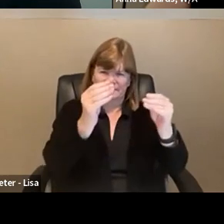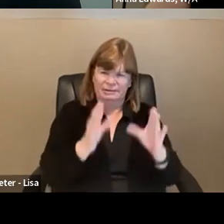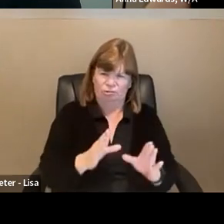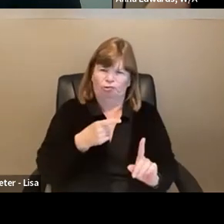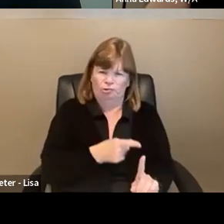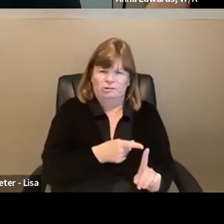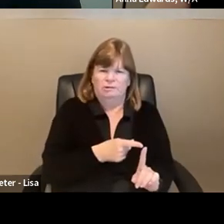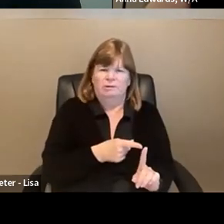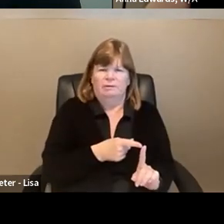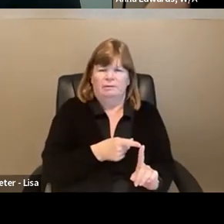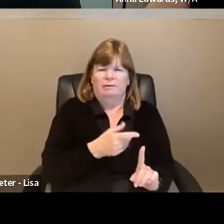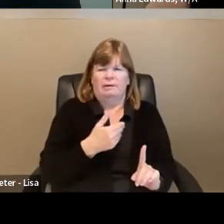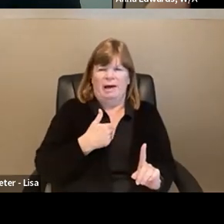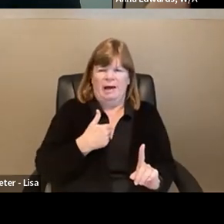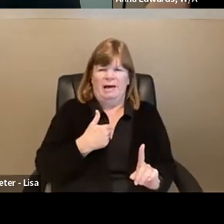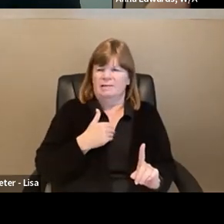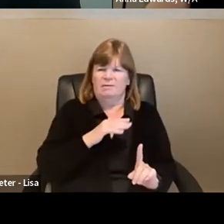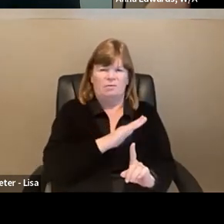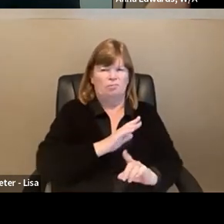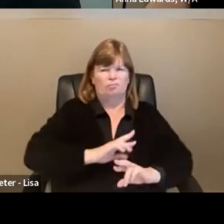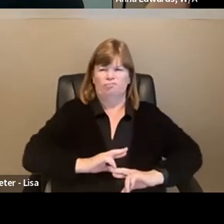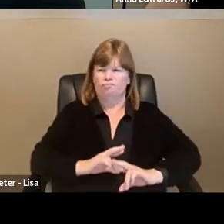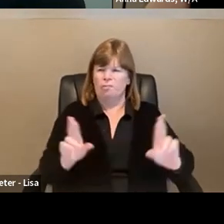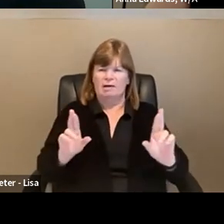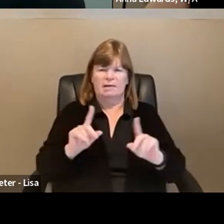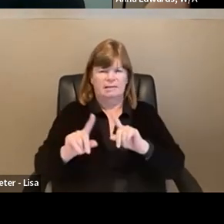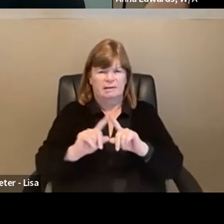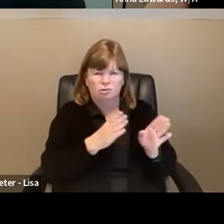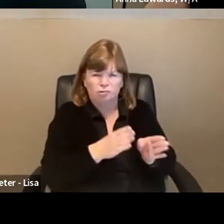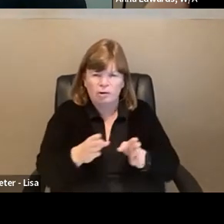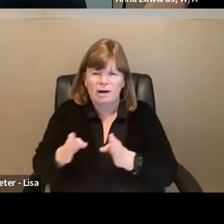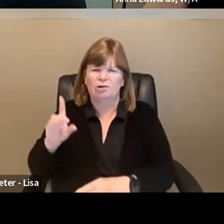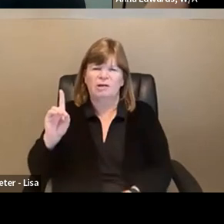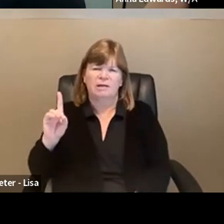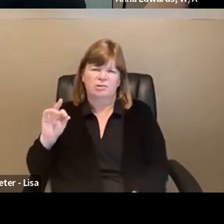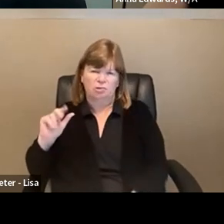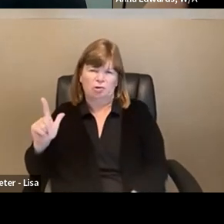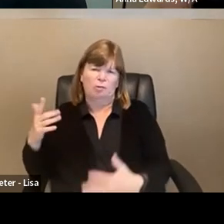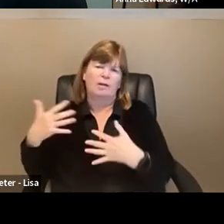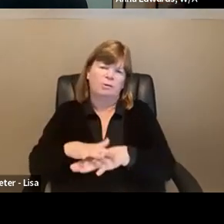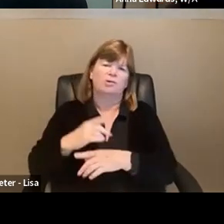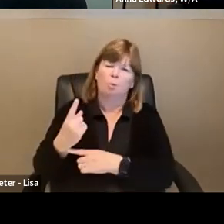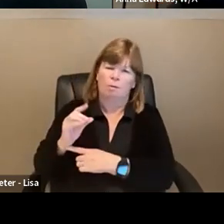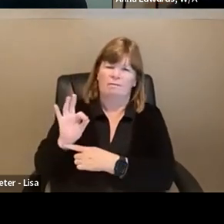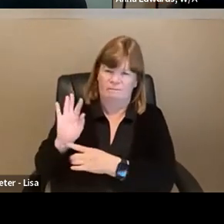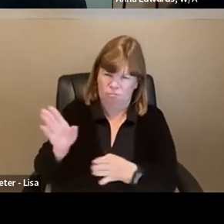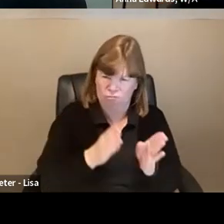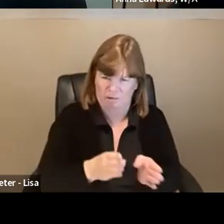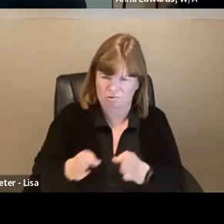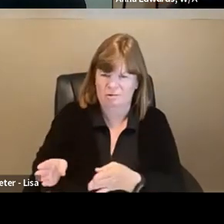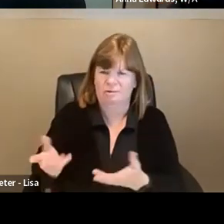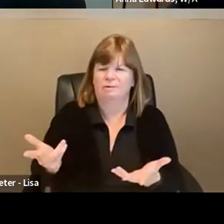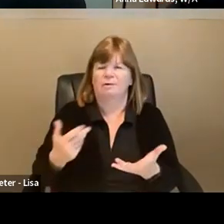has at his or her fingertips a lot of strategies, of which digital integration is one. So we really try